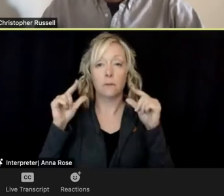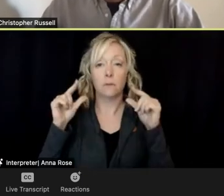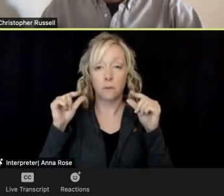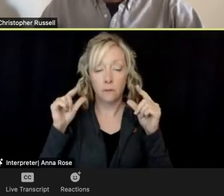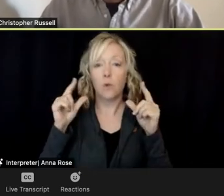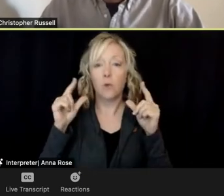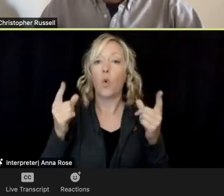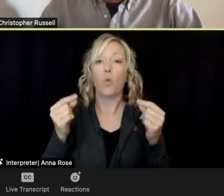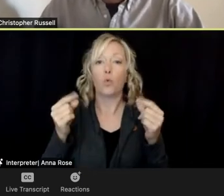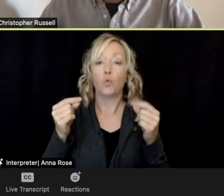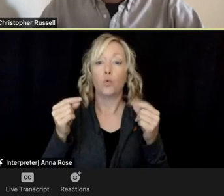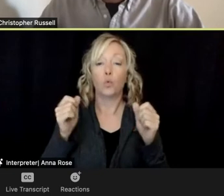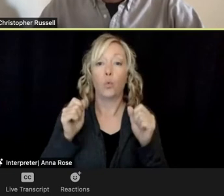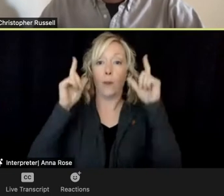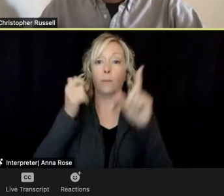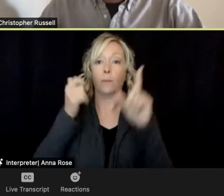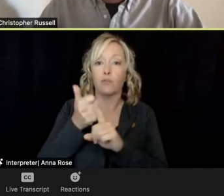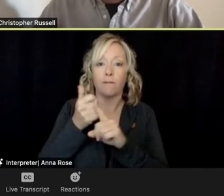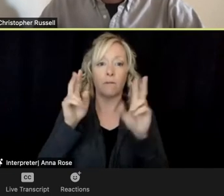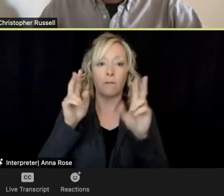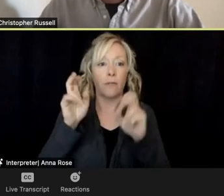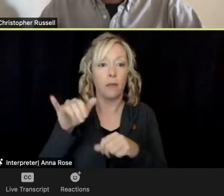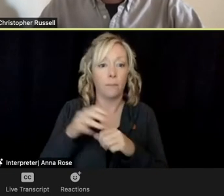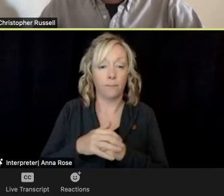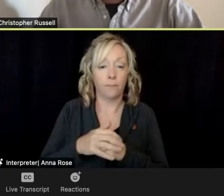what do you do to wake yourself up?